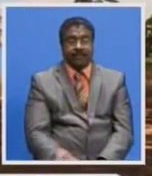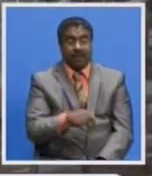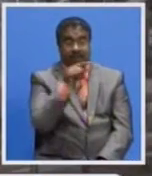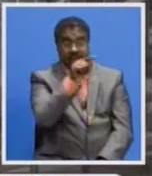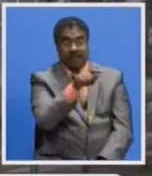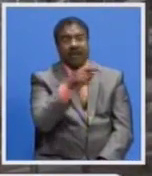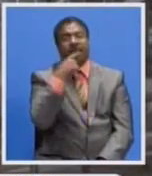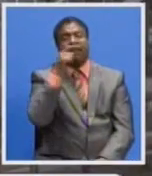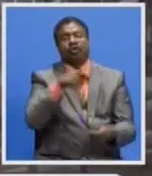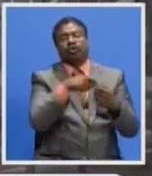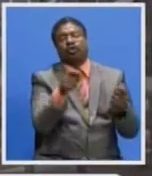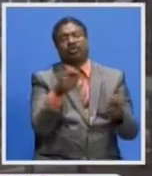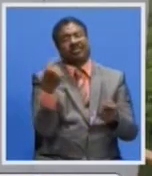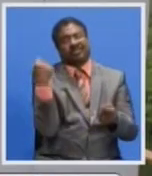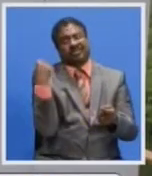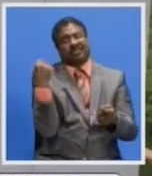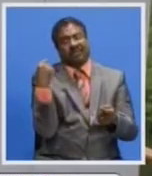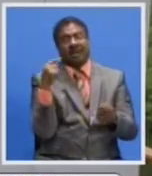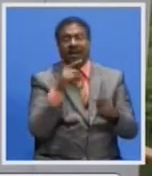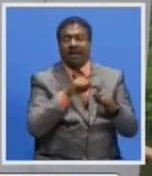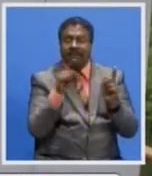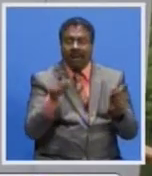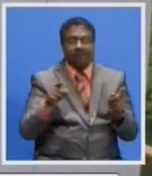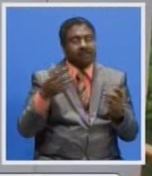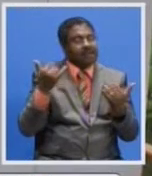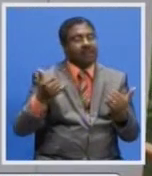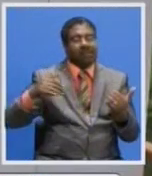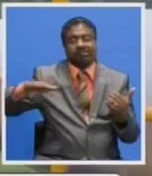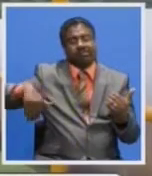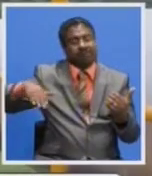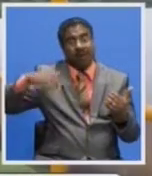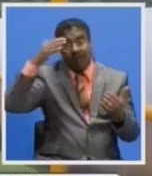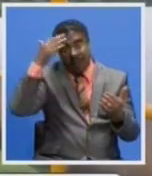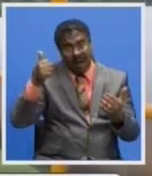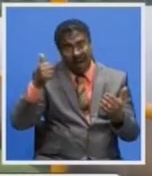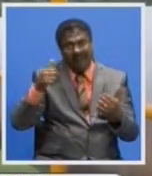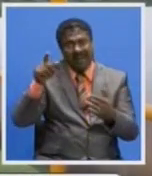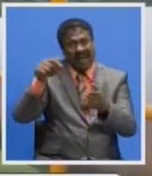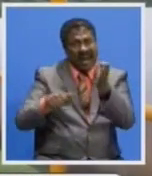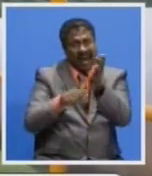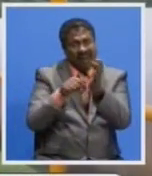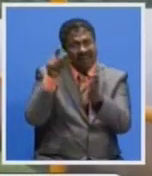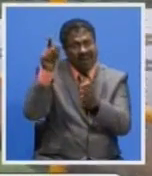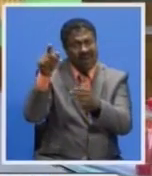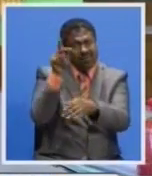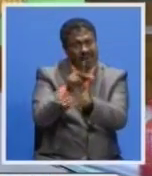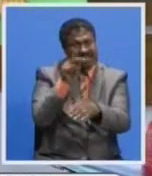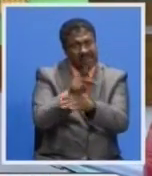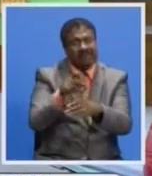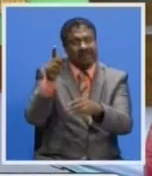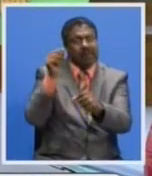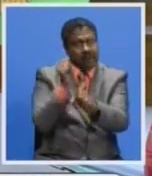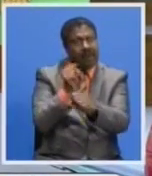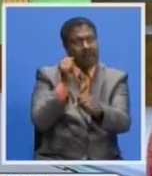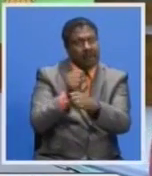early this year, but the commissioning has been delayed due to ongoing works at the Kafue bulk water supply project. According to the